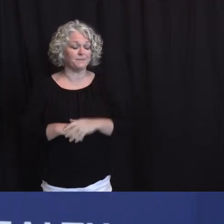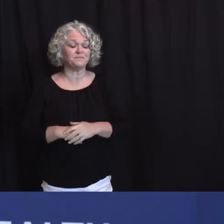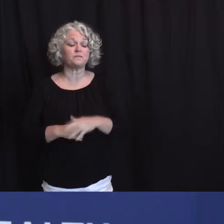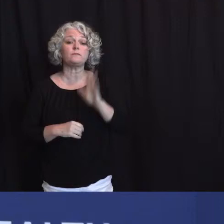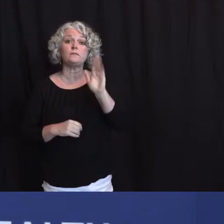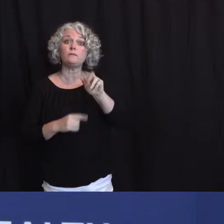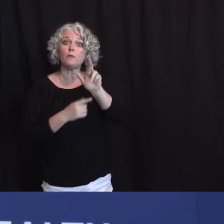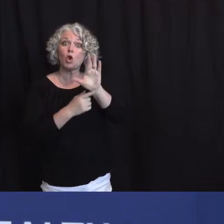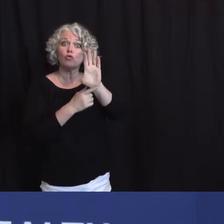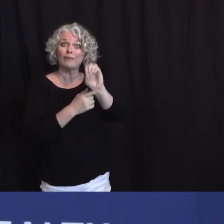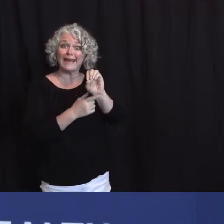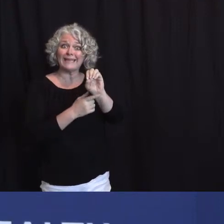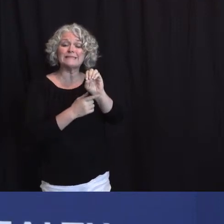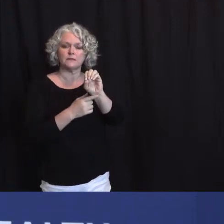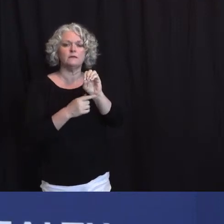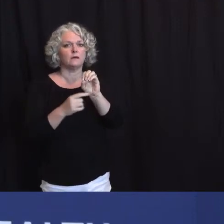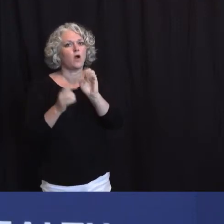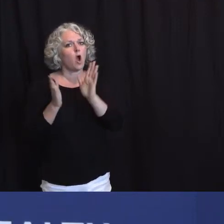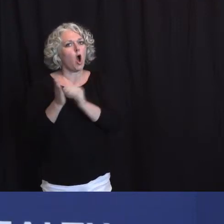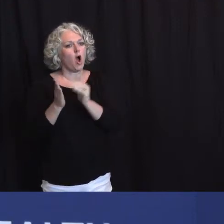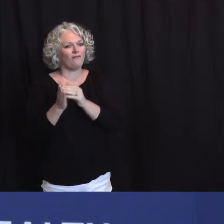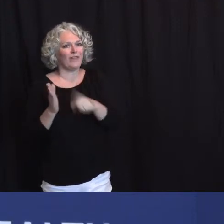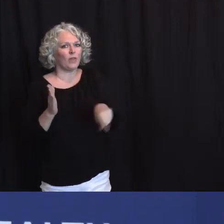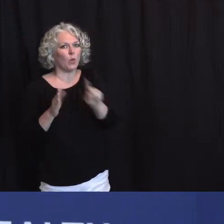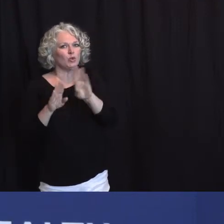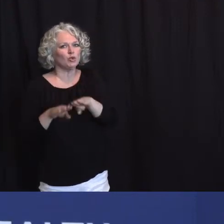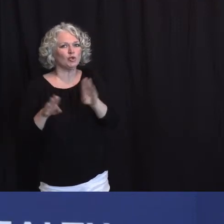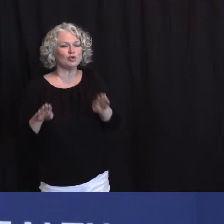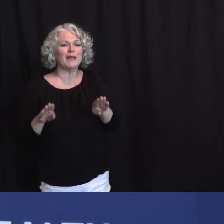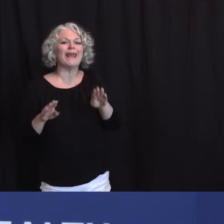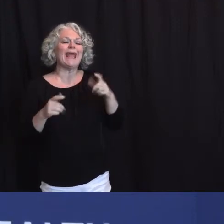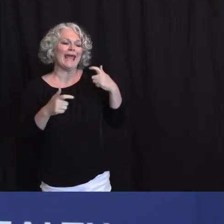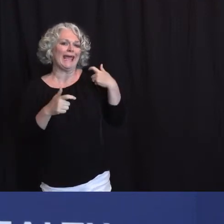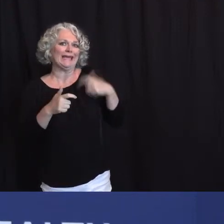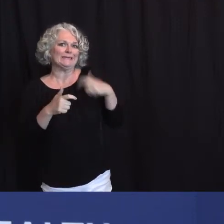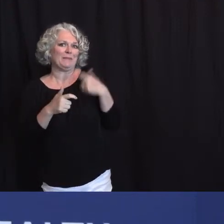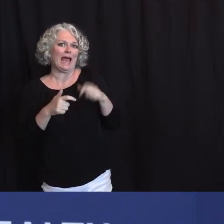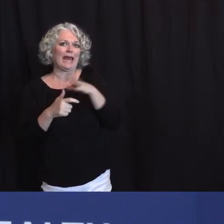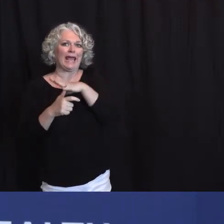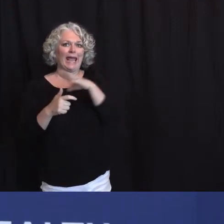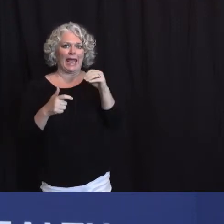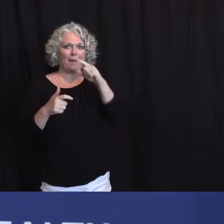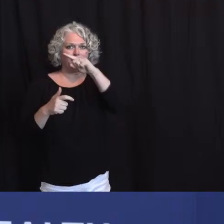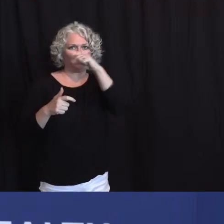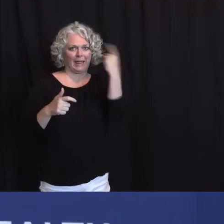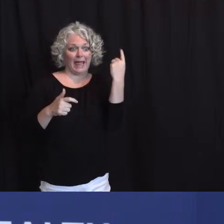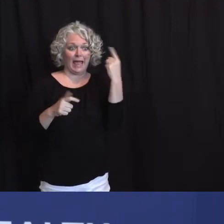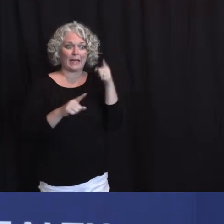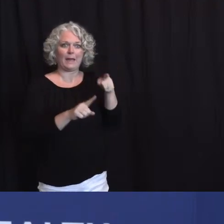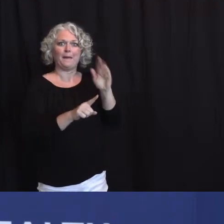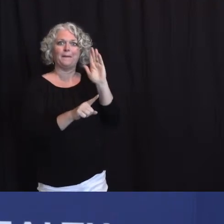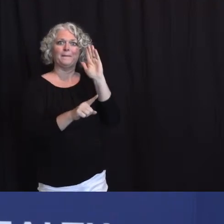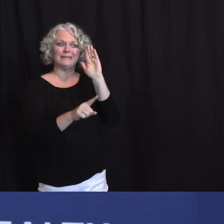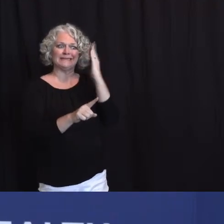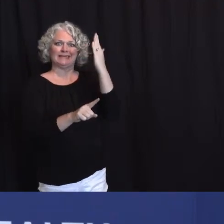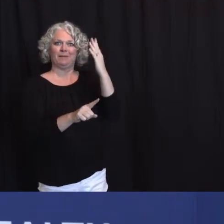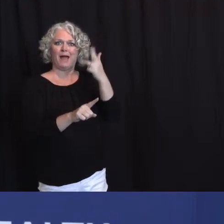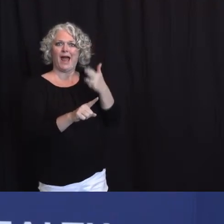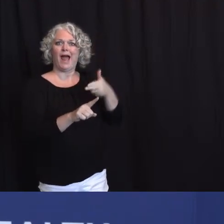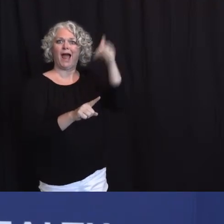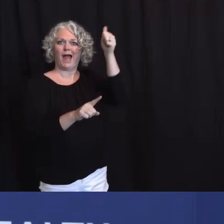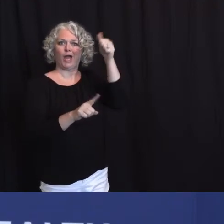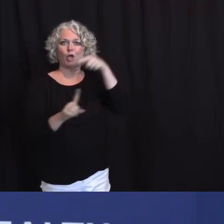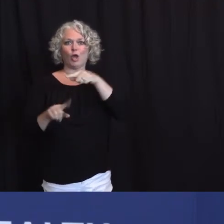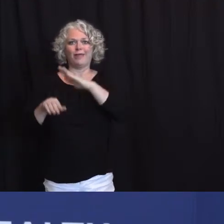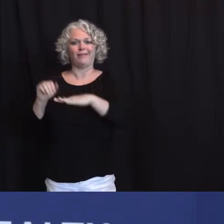or non-Hispanic Black persons, consistent with studies showing an increased incidence of COVID-19 among racial and